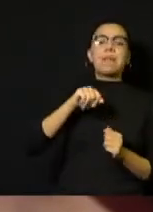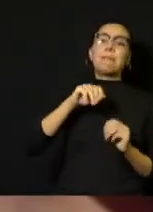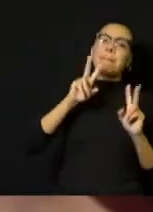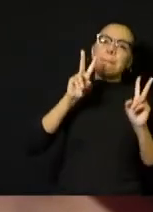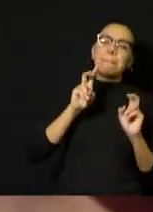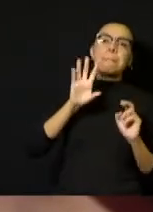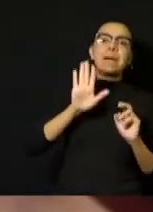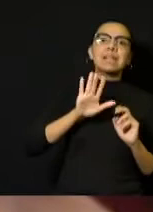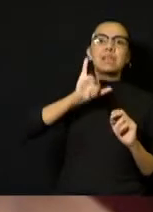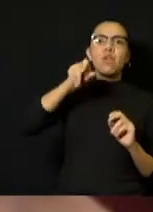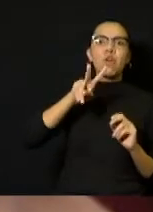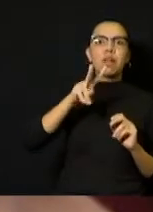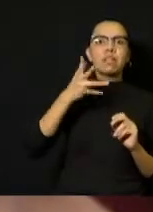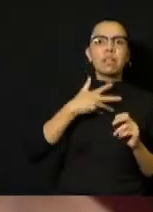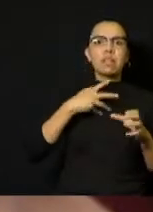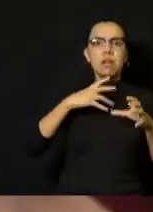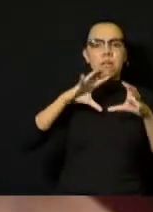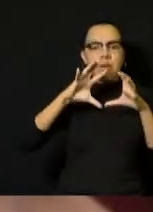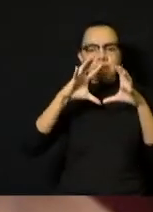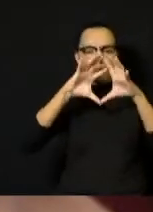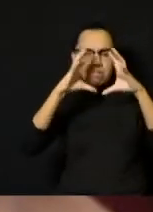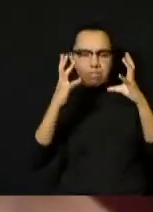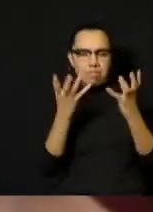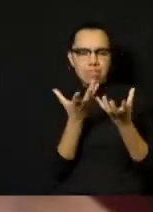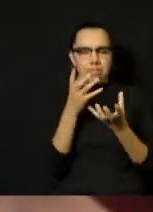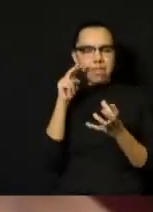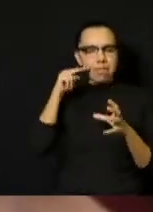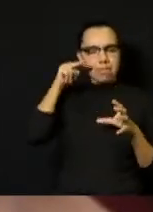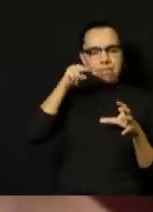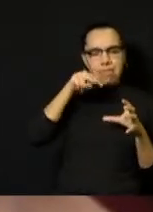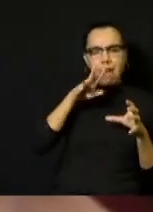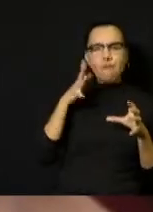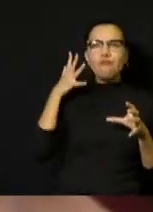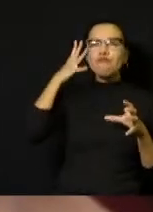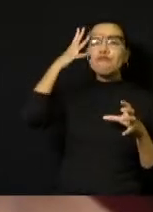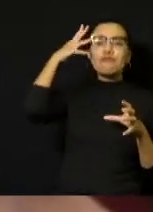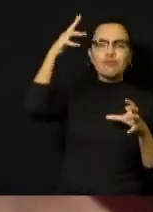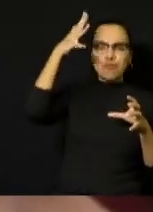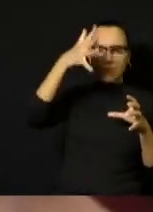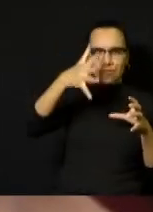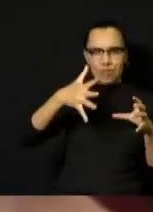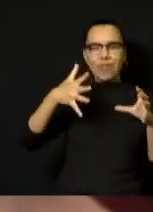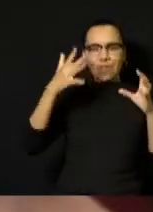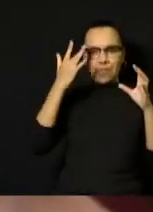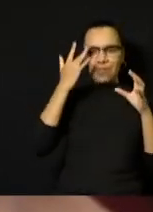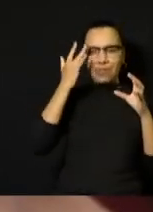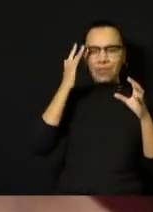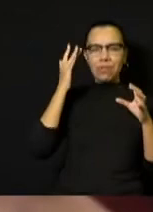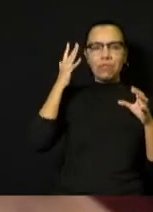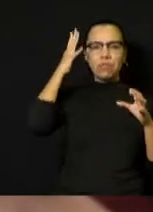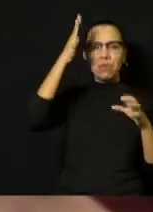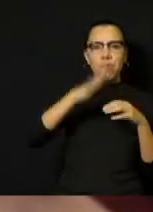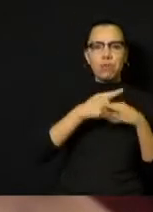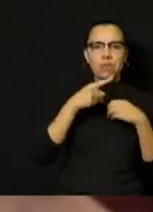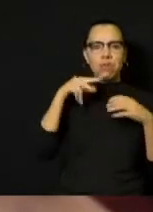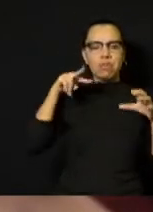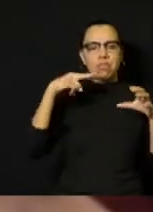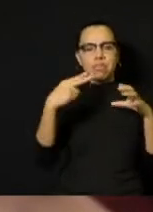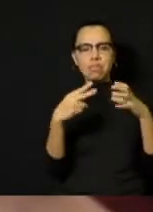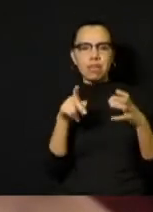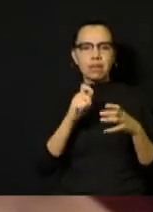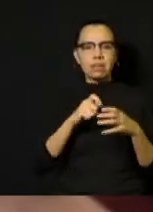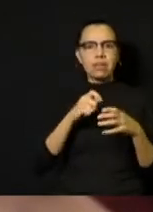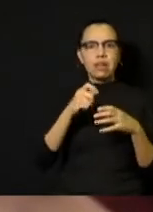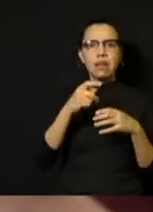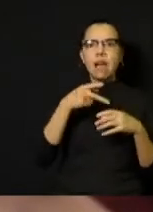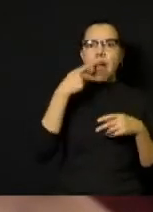and Jorge had a crystal ball. He was reading our future because what